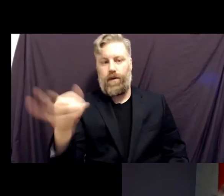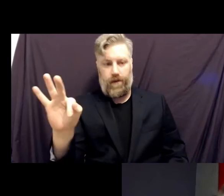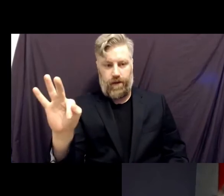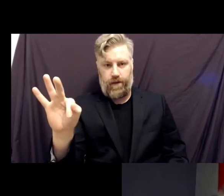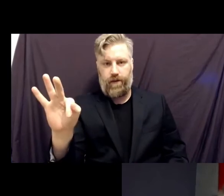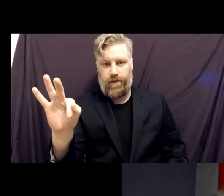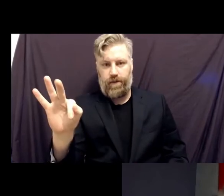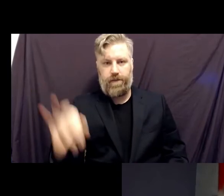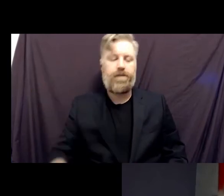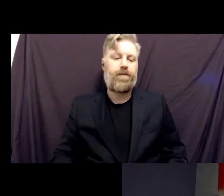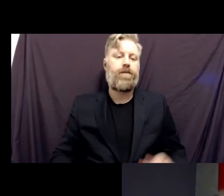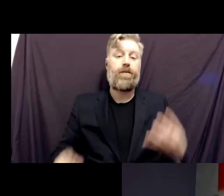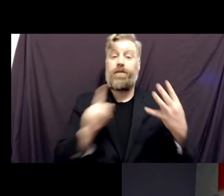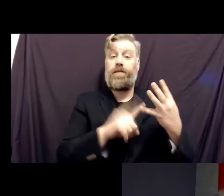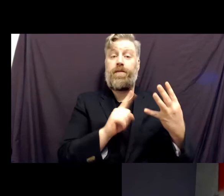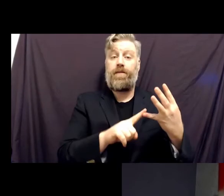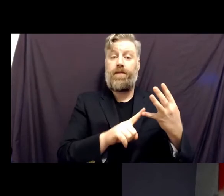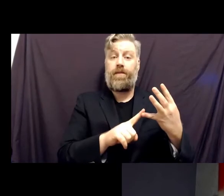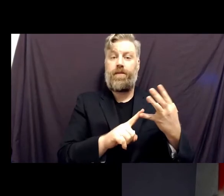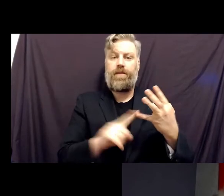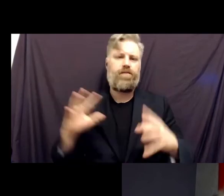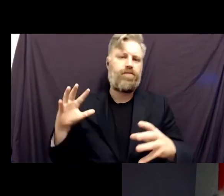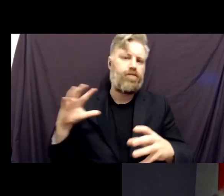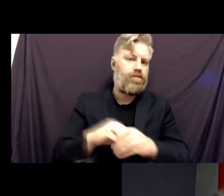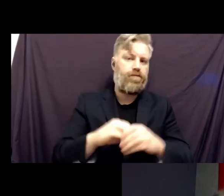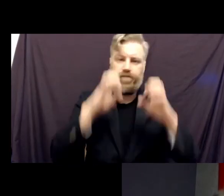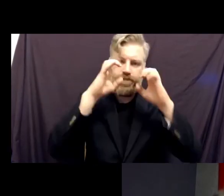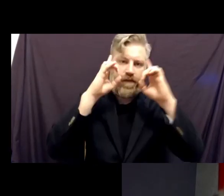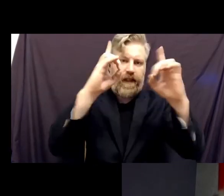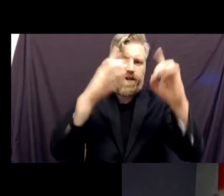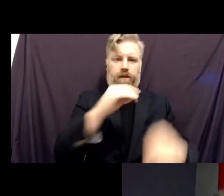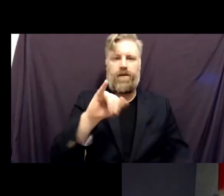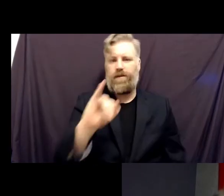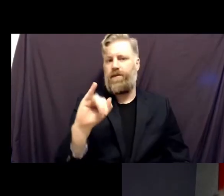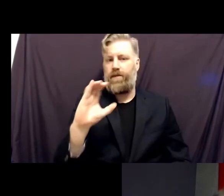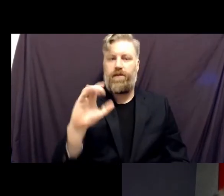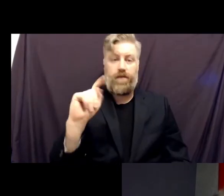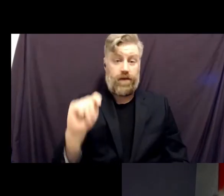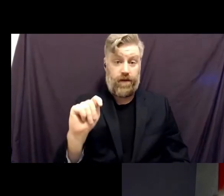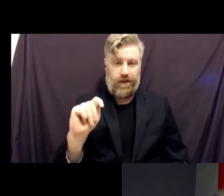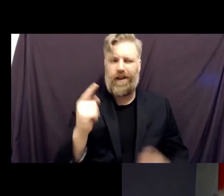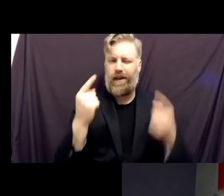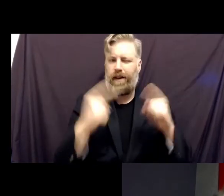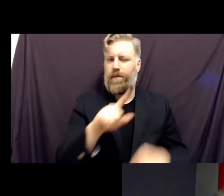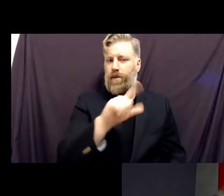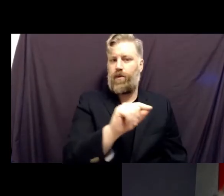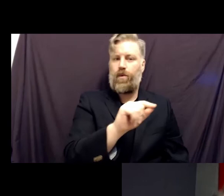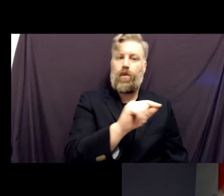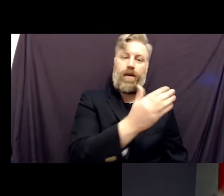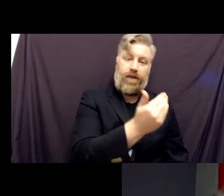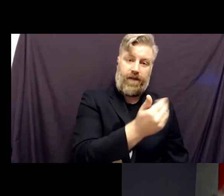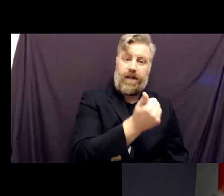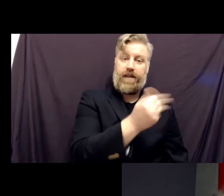19, and inclusive education and ICT in 2015, 16